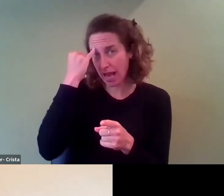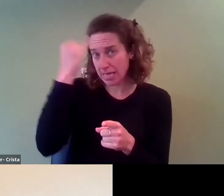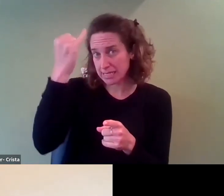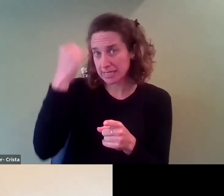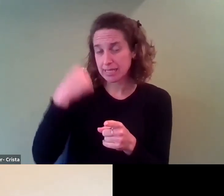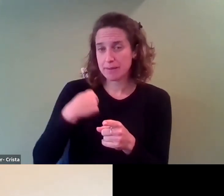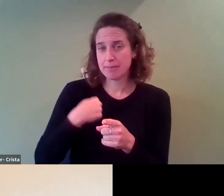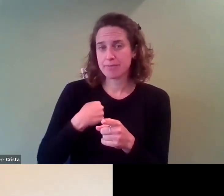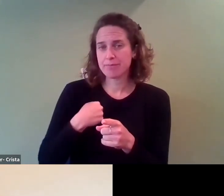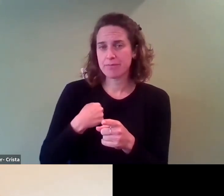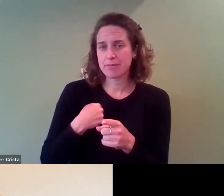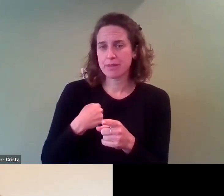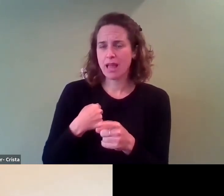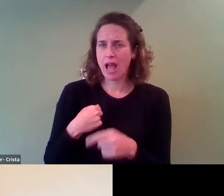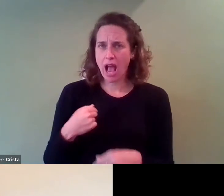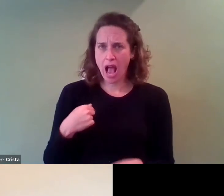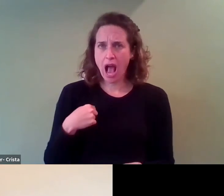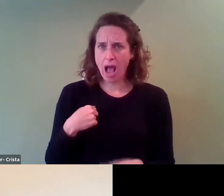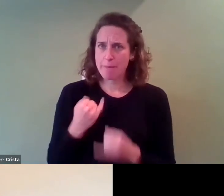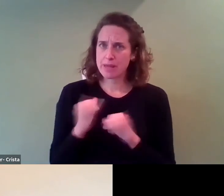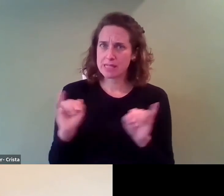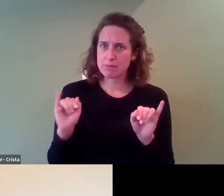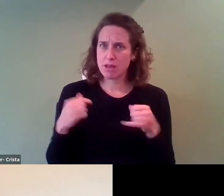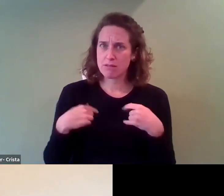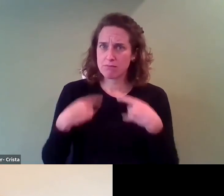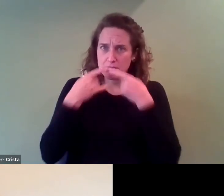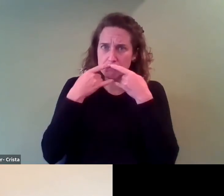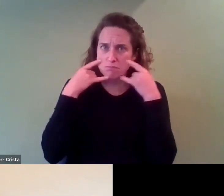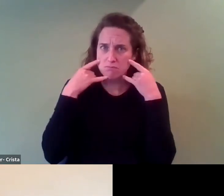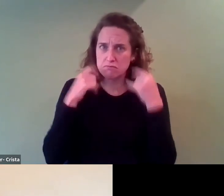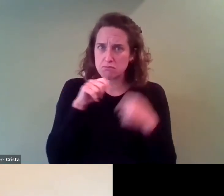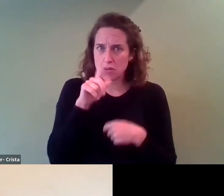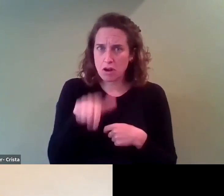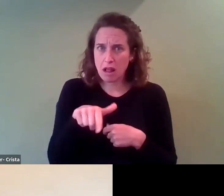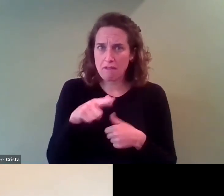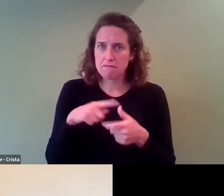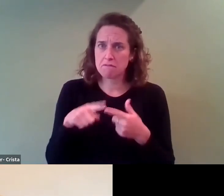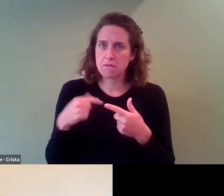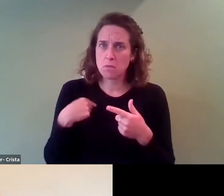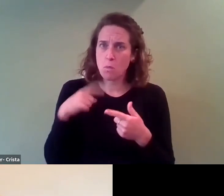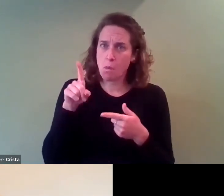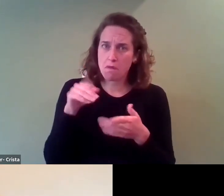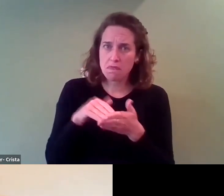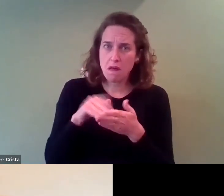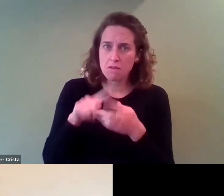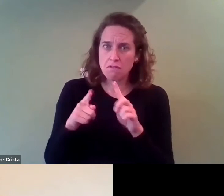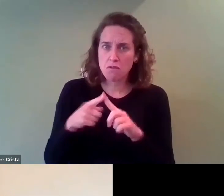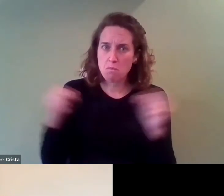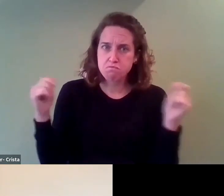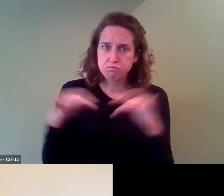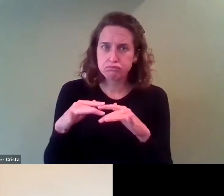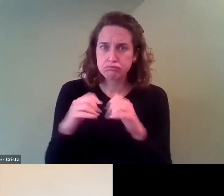I should be free to not wear a mask. I should be free to get together with 1,000 of my closest friends to party and